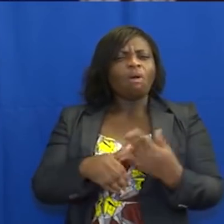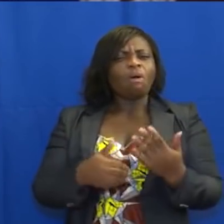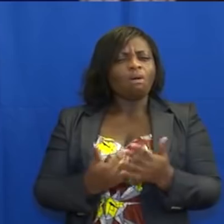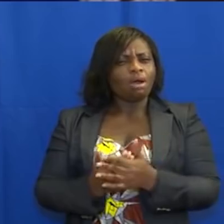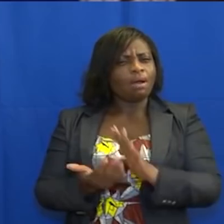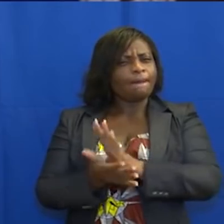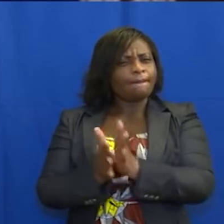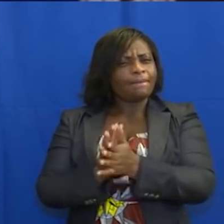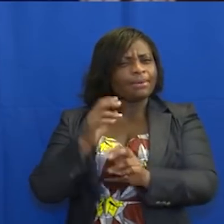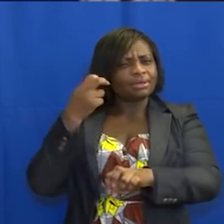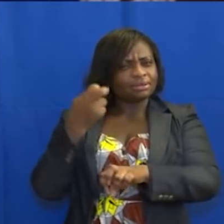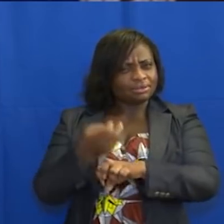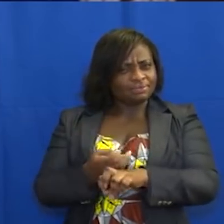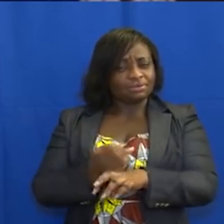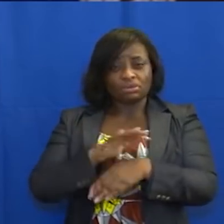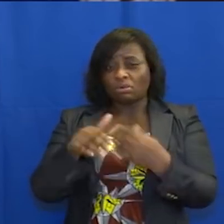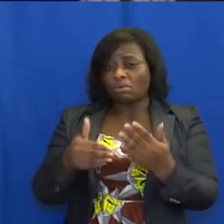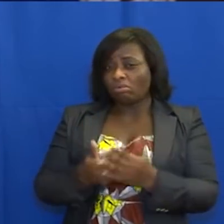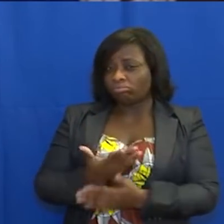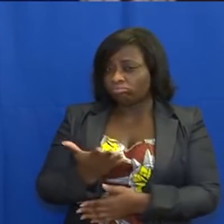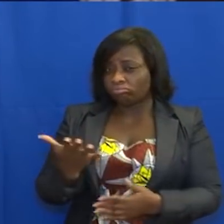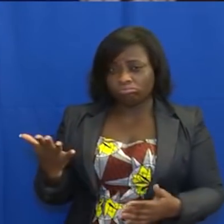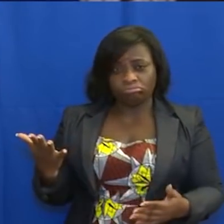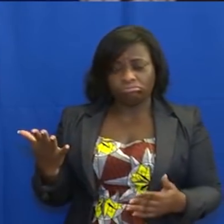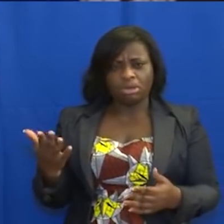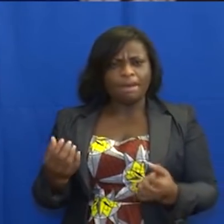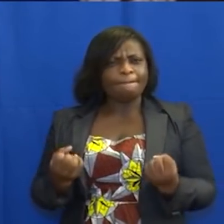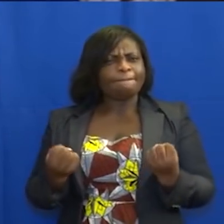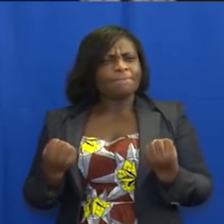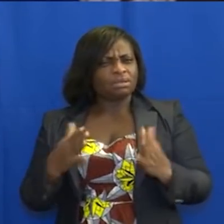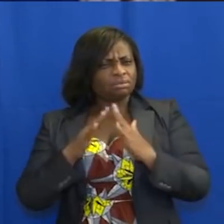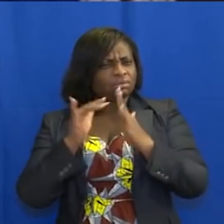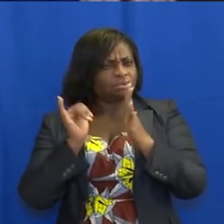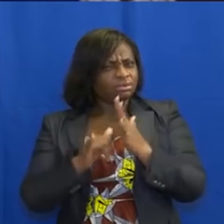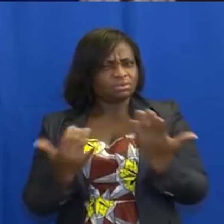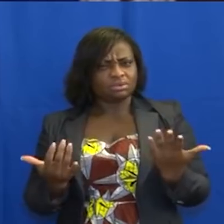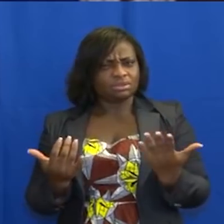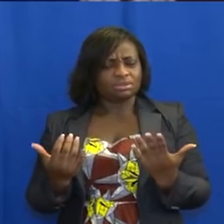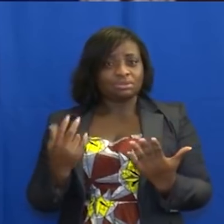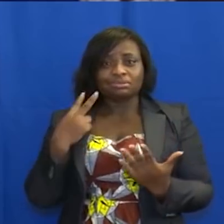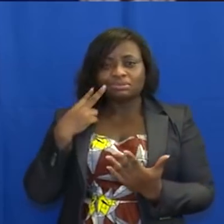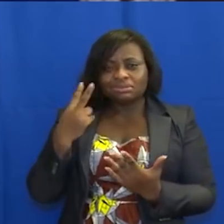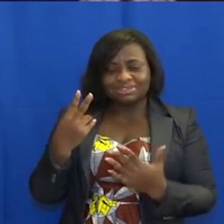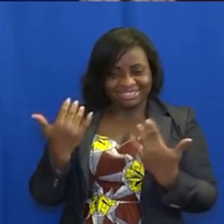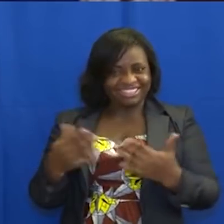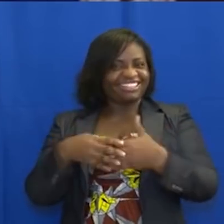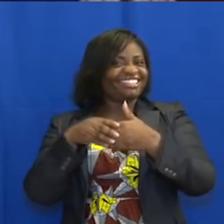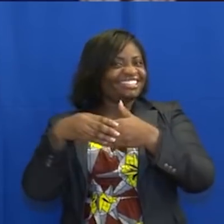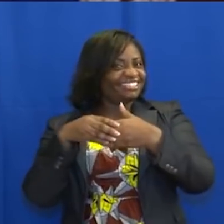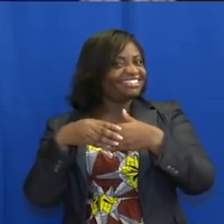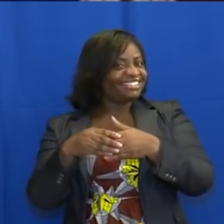considerable difficulties on all of us. A number of these restrictions have since been